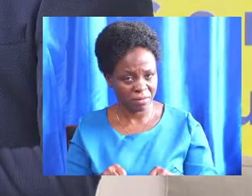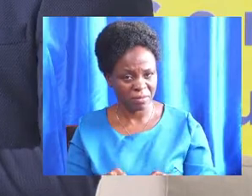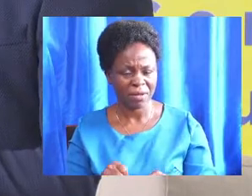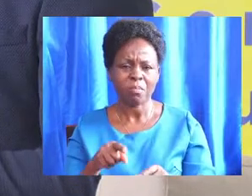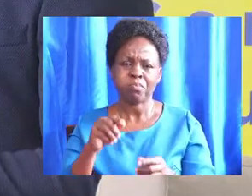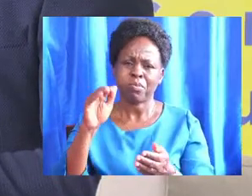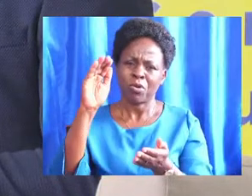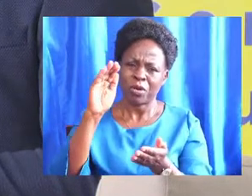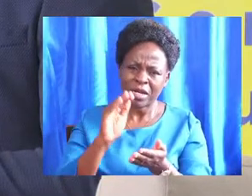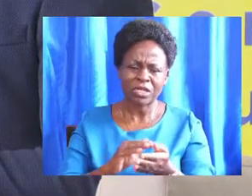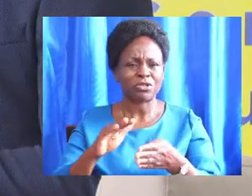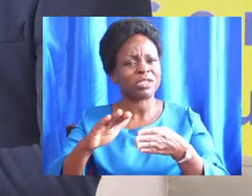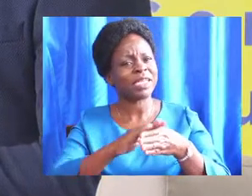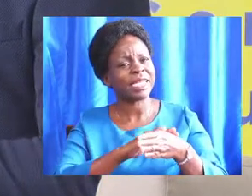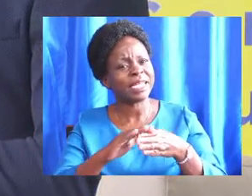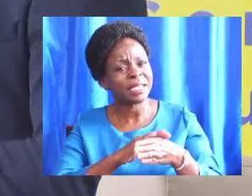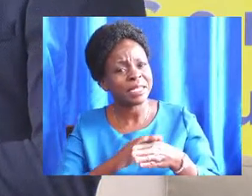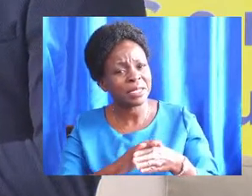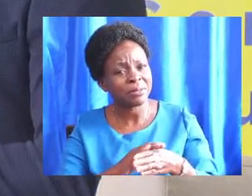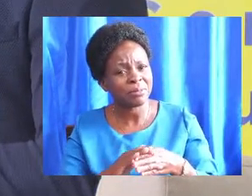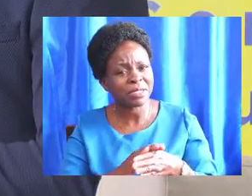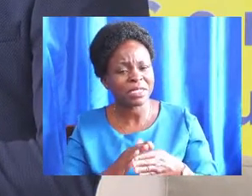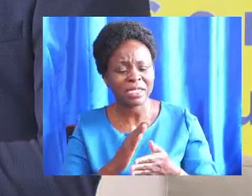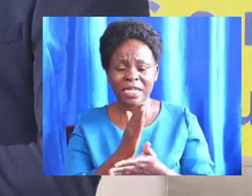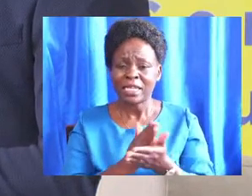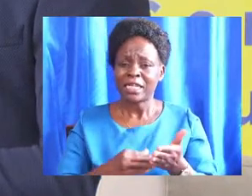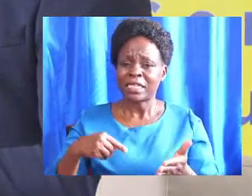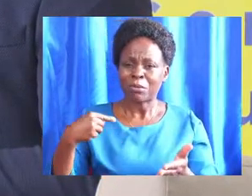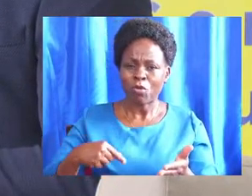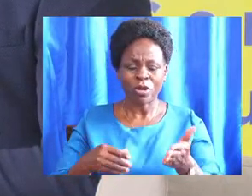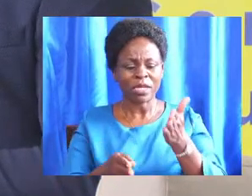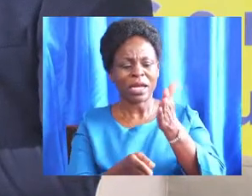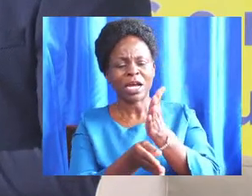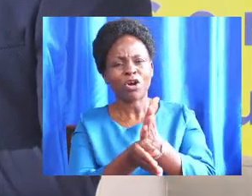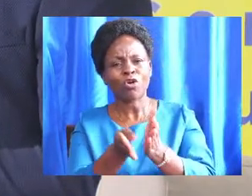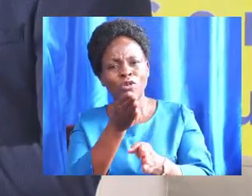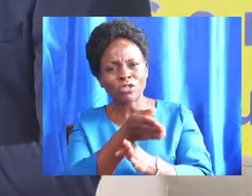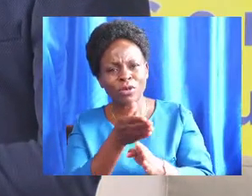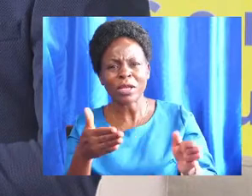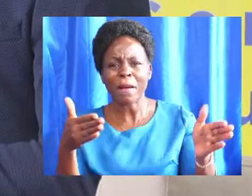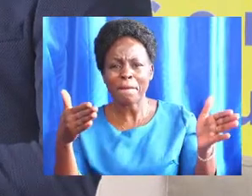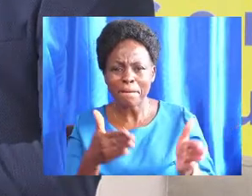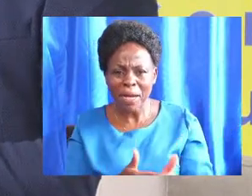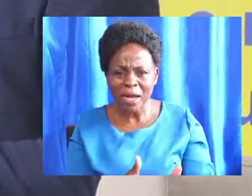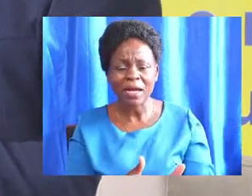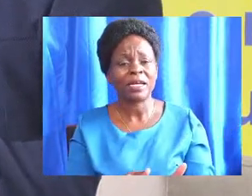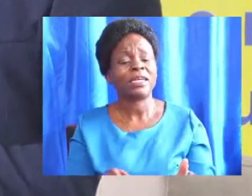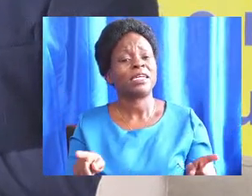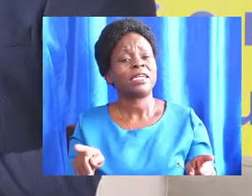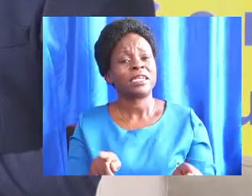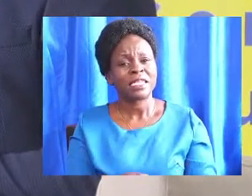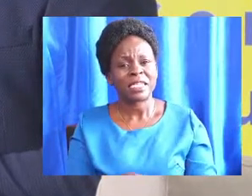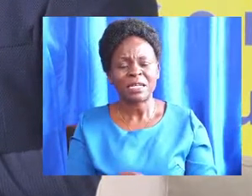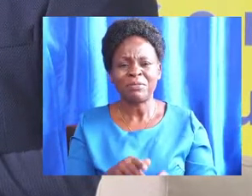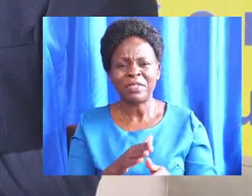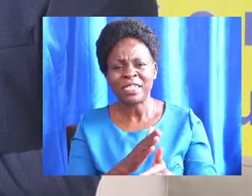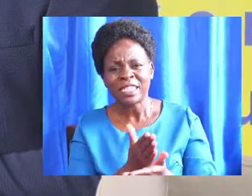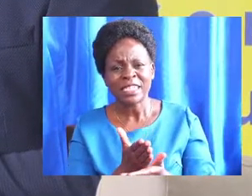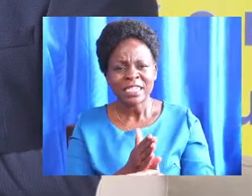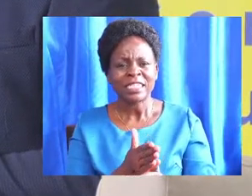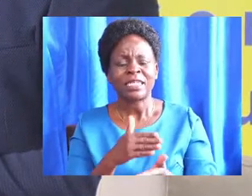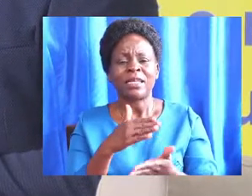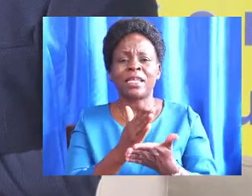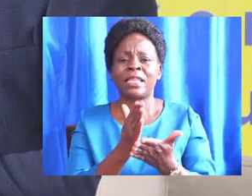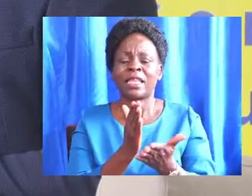reduction in transactions. In some quarters, construction was disrupted, and there is uncertainty in the